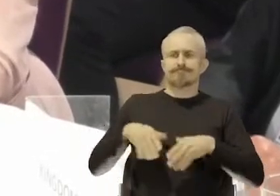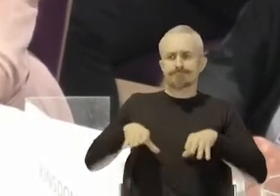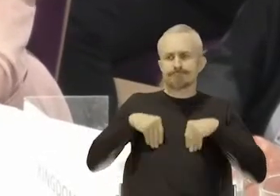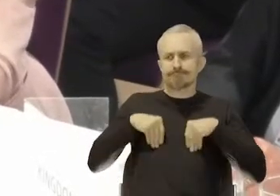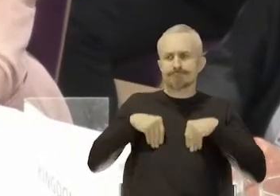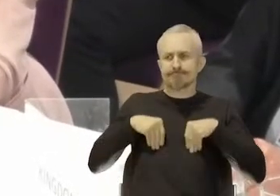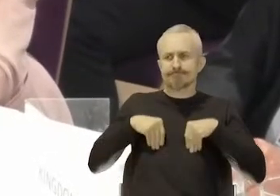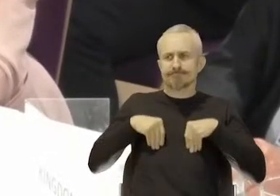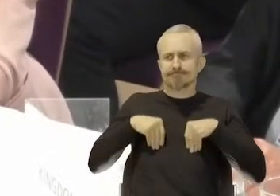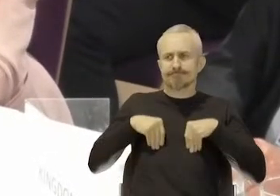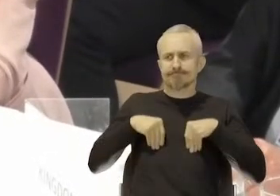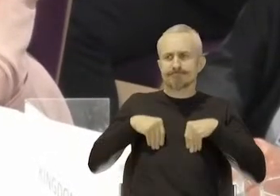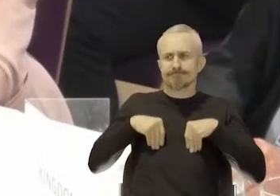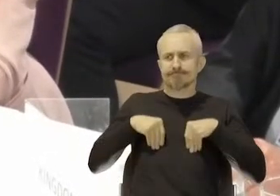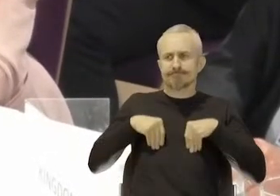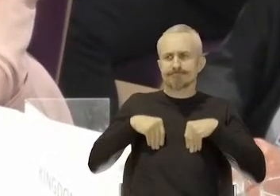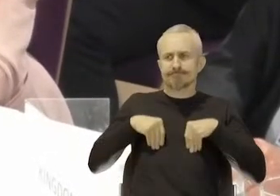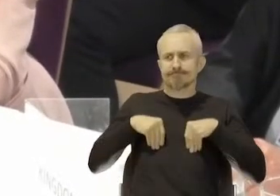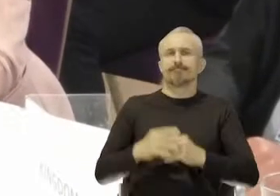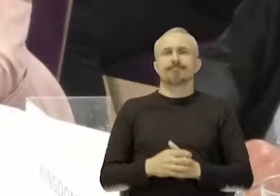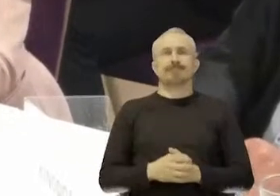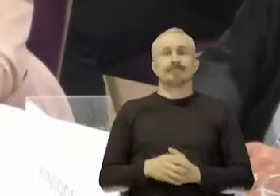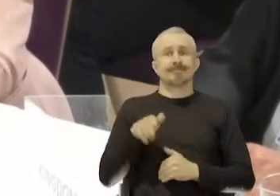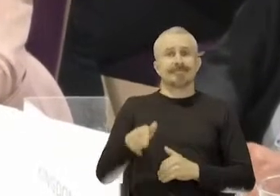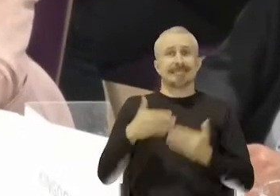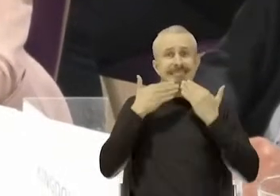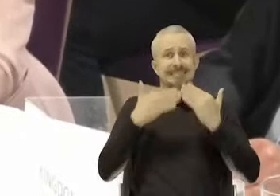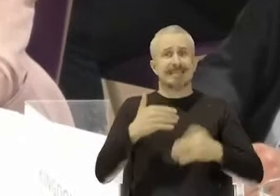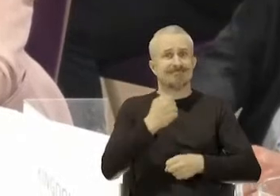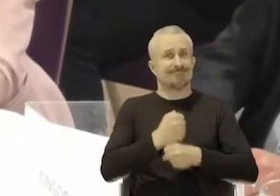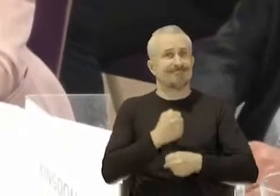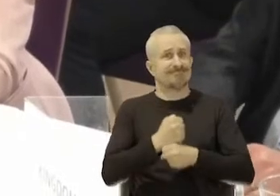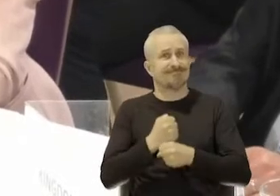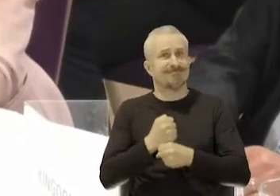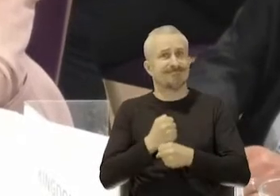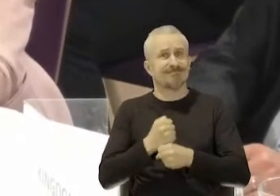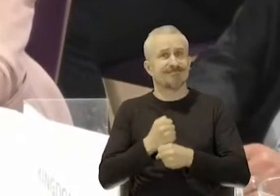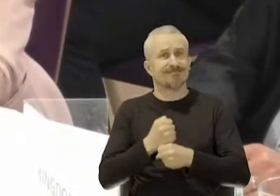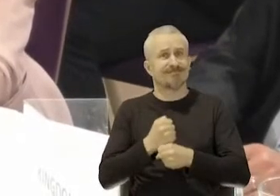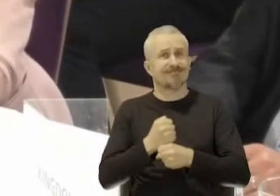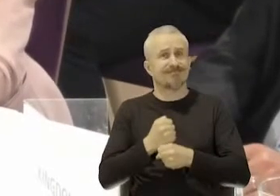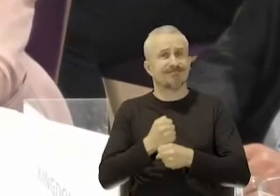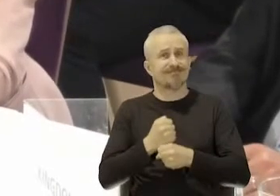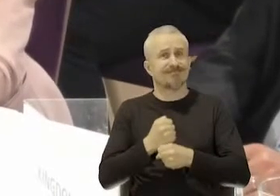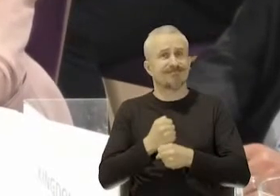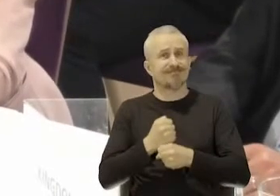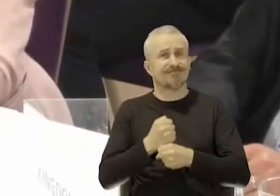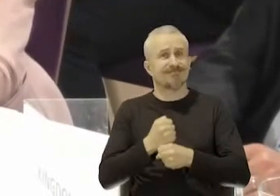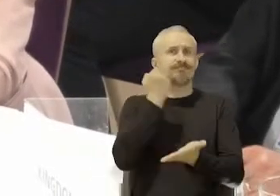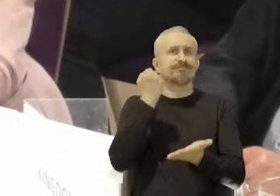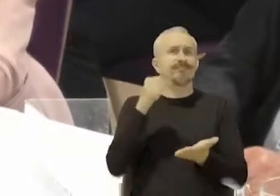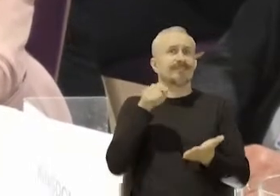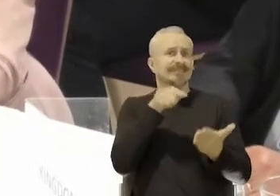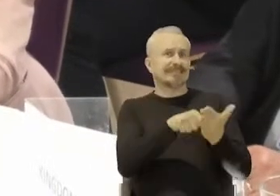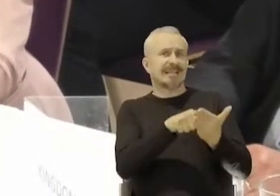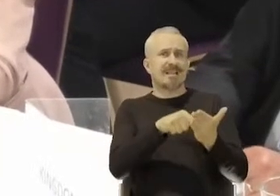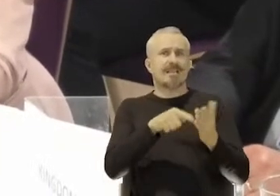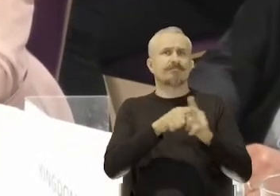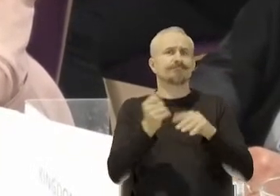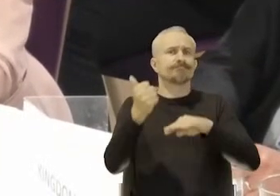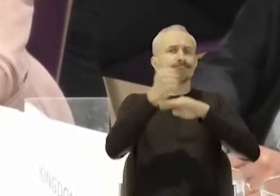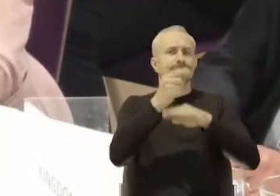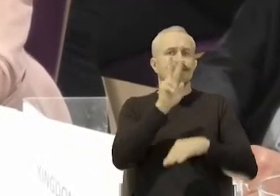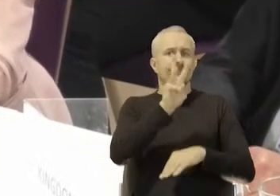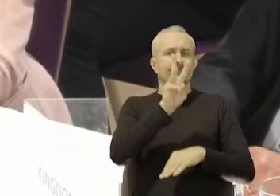stimulate investment development in this area. With such initiatives, we can fulfill